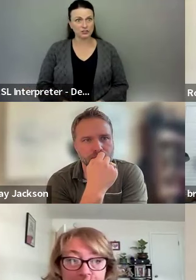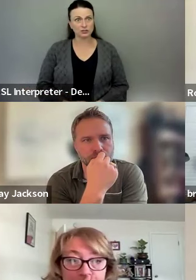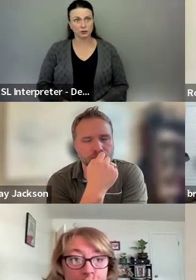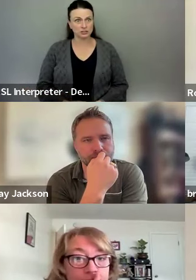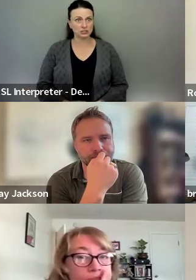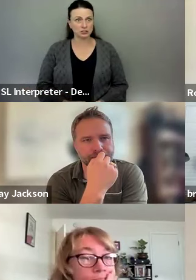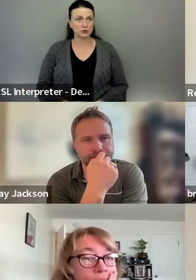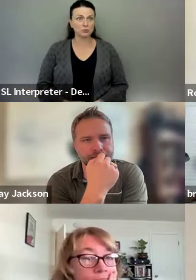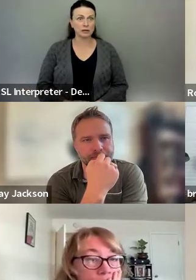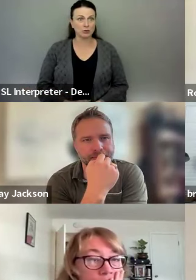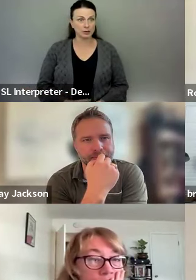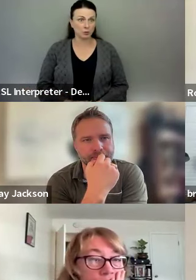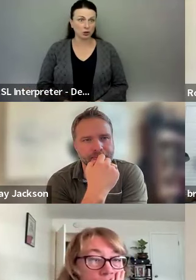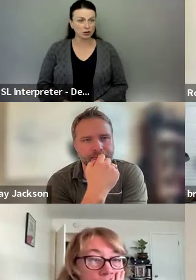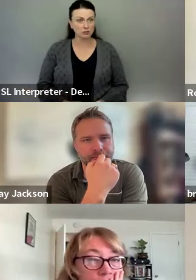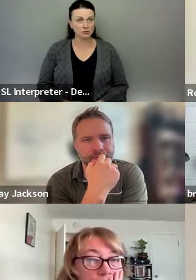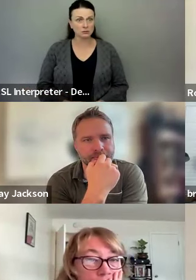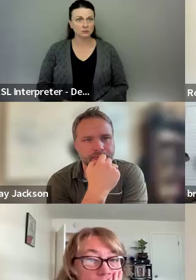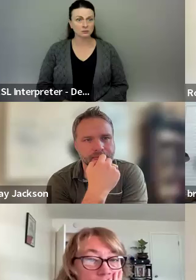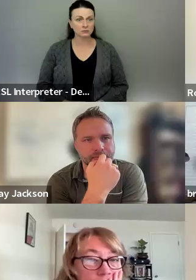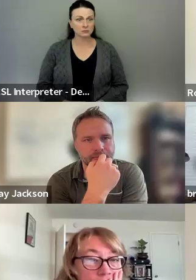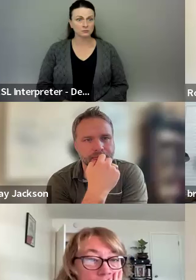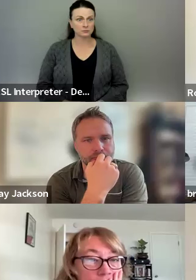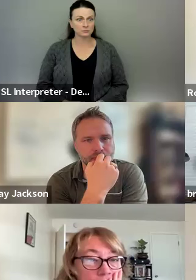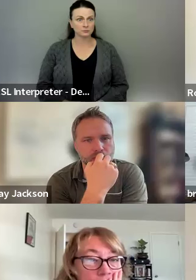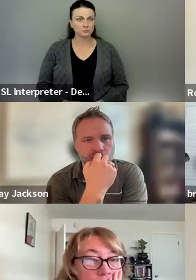or foundations or organizations with whom they already work.